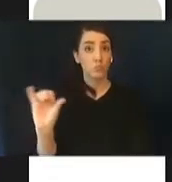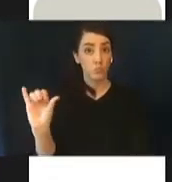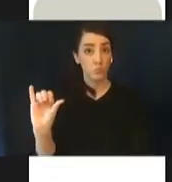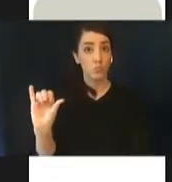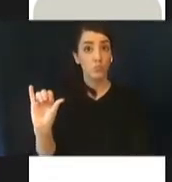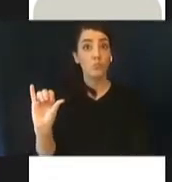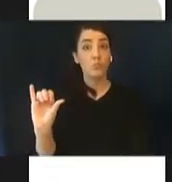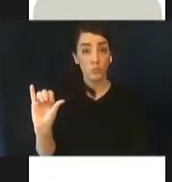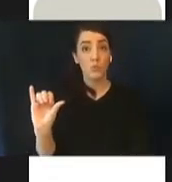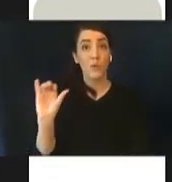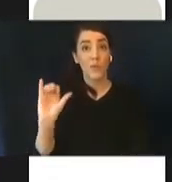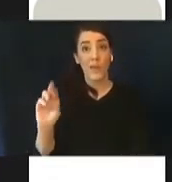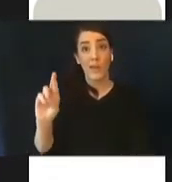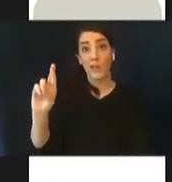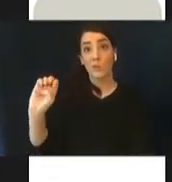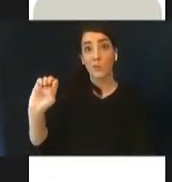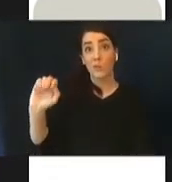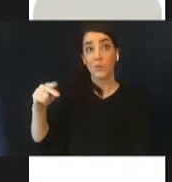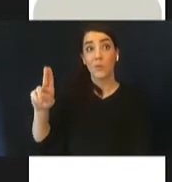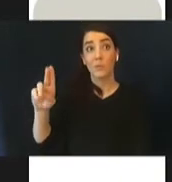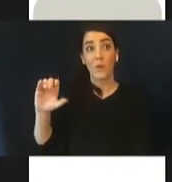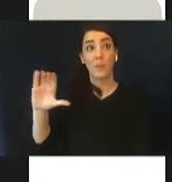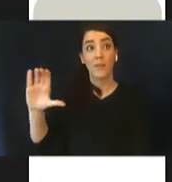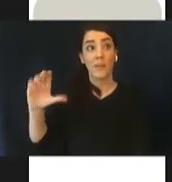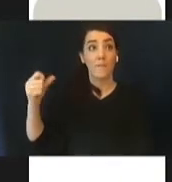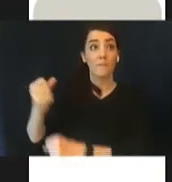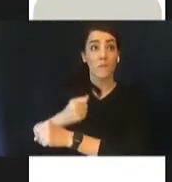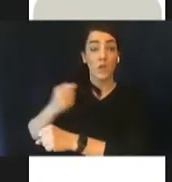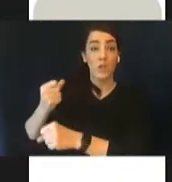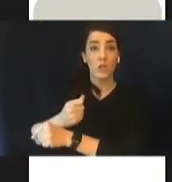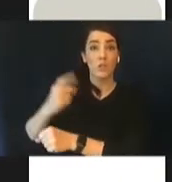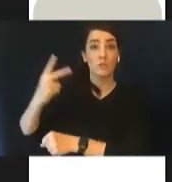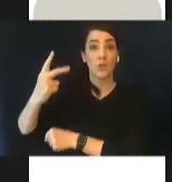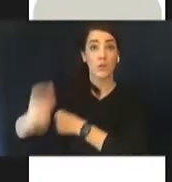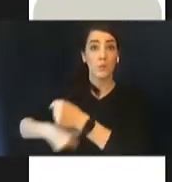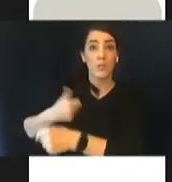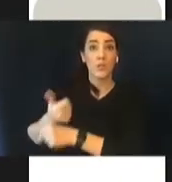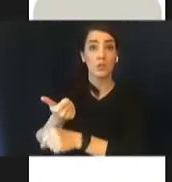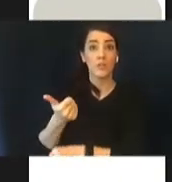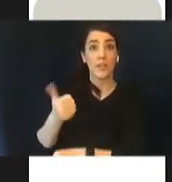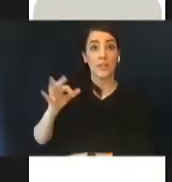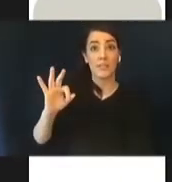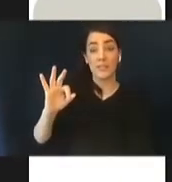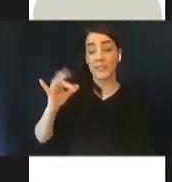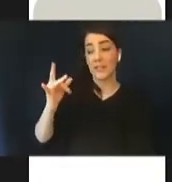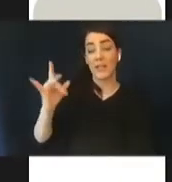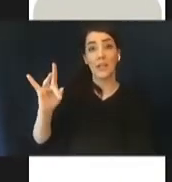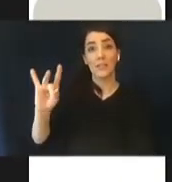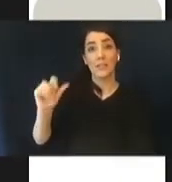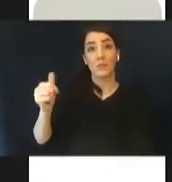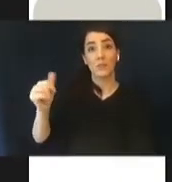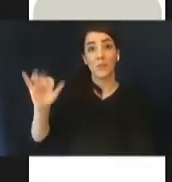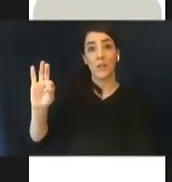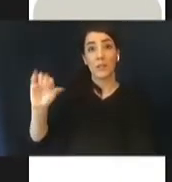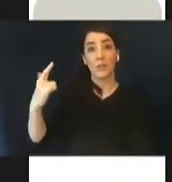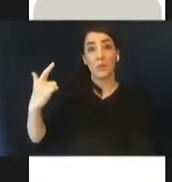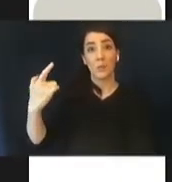fought the Bolshevik Red Army for three years, 1918 to 1921, but lost its fight for independence.